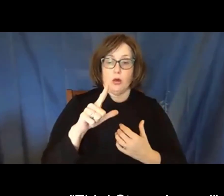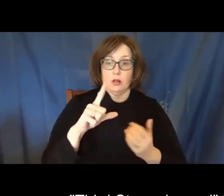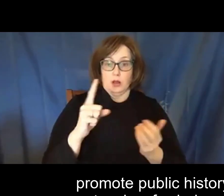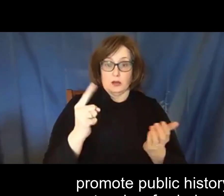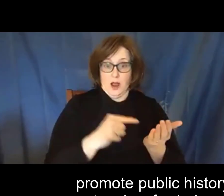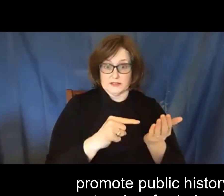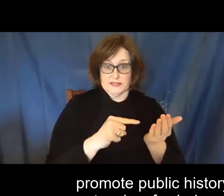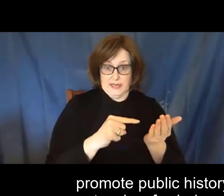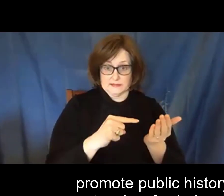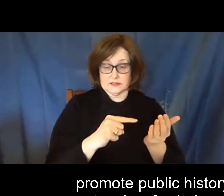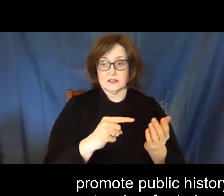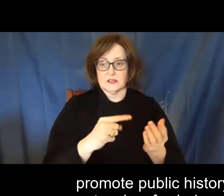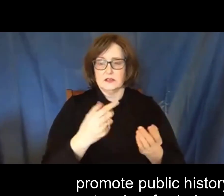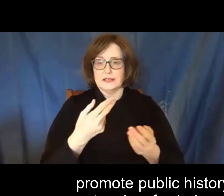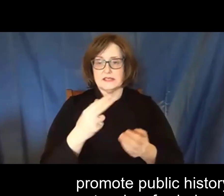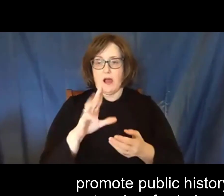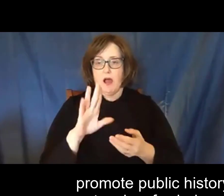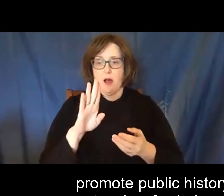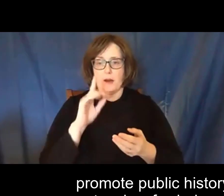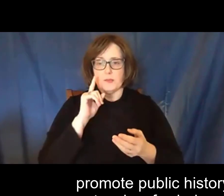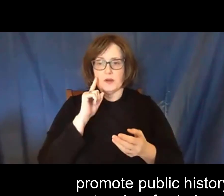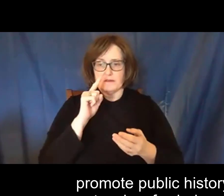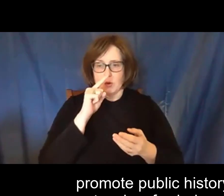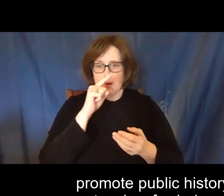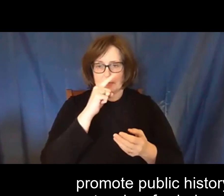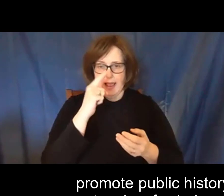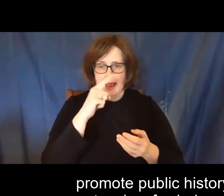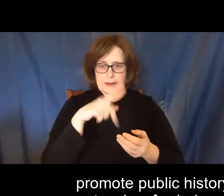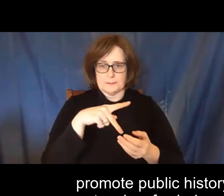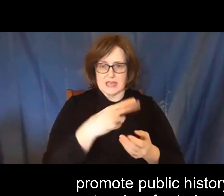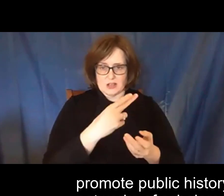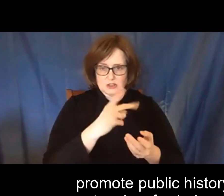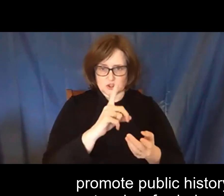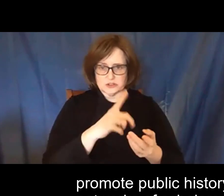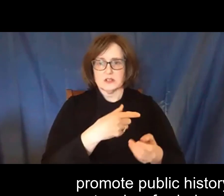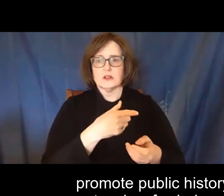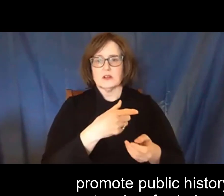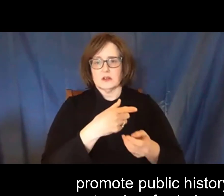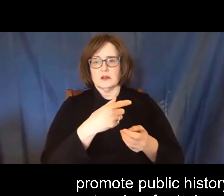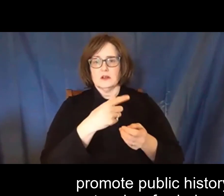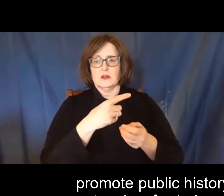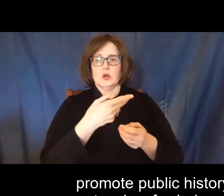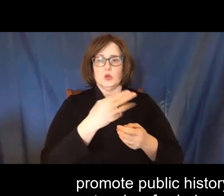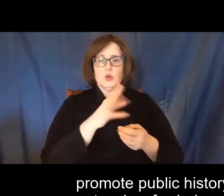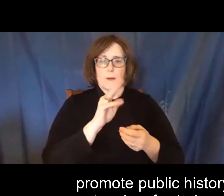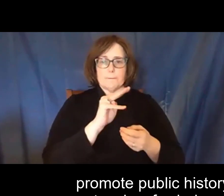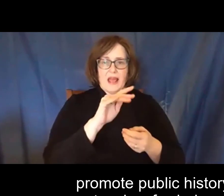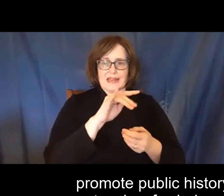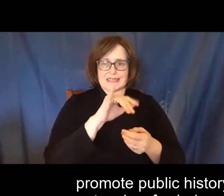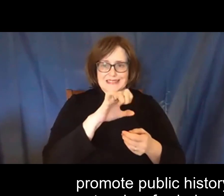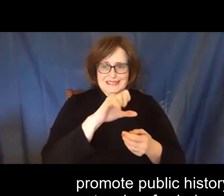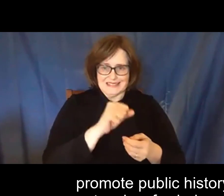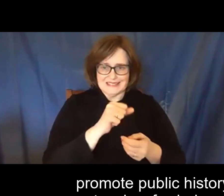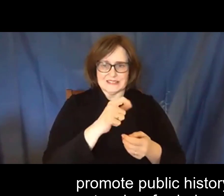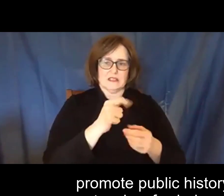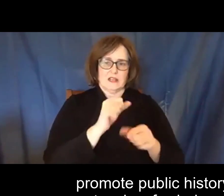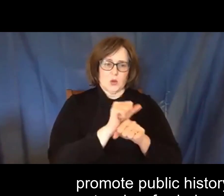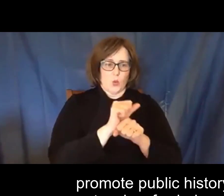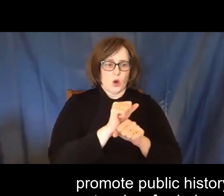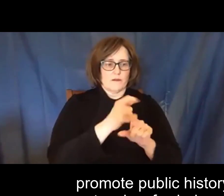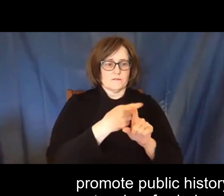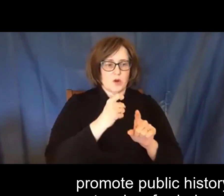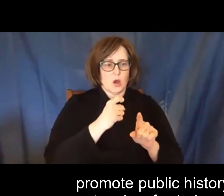PH, promote public history and humanities, build networks of scholars, practitioners,